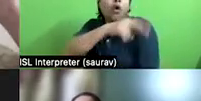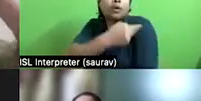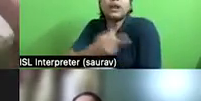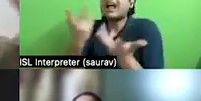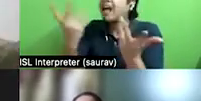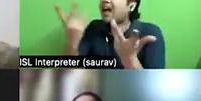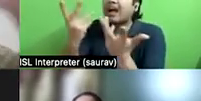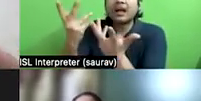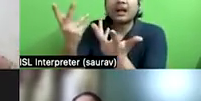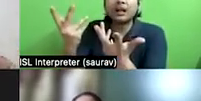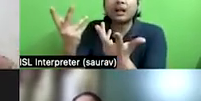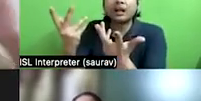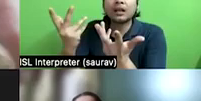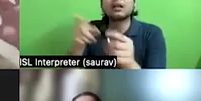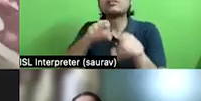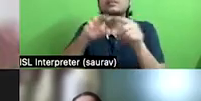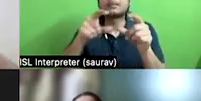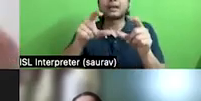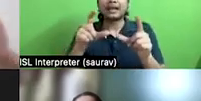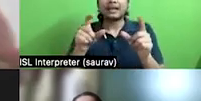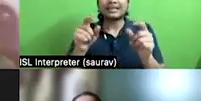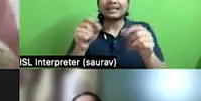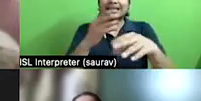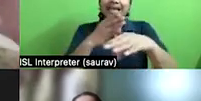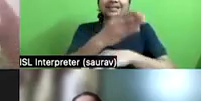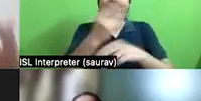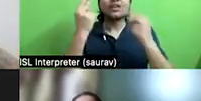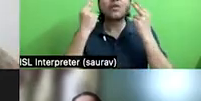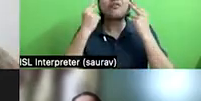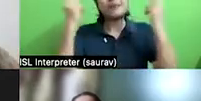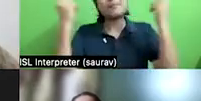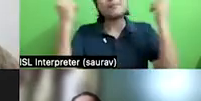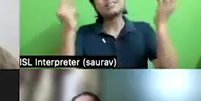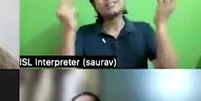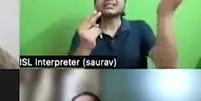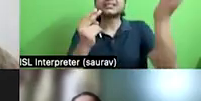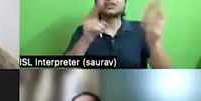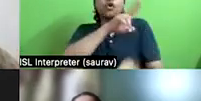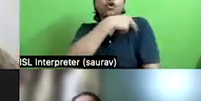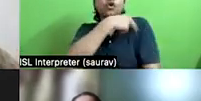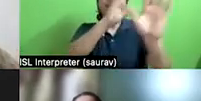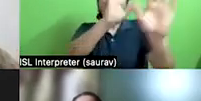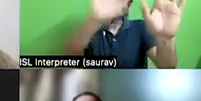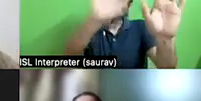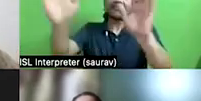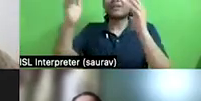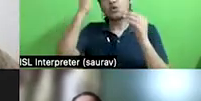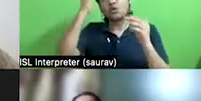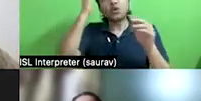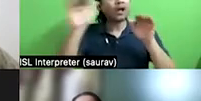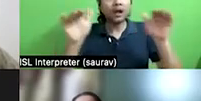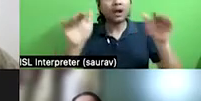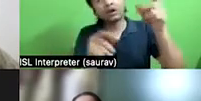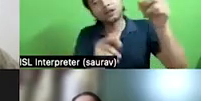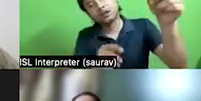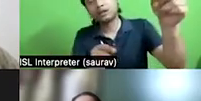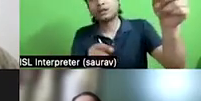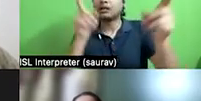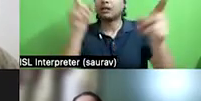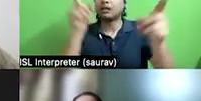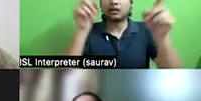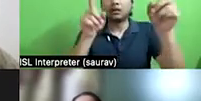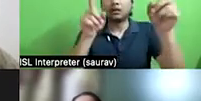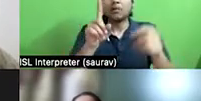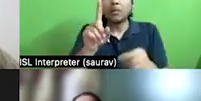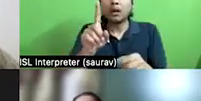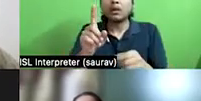not like how you have cancer hospital, different types of hospital. You don't know it. And even if it is there, very less